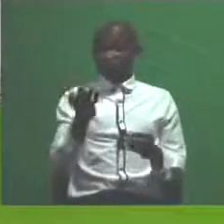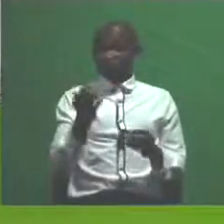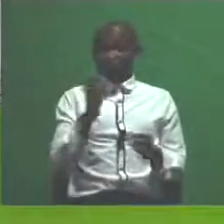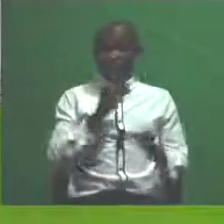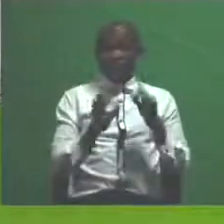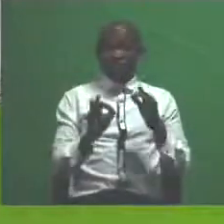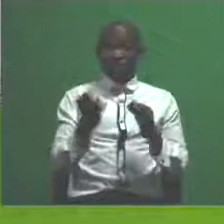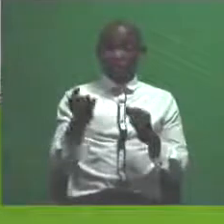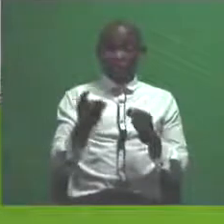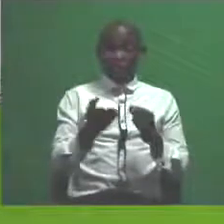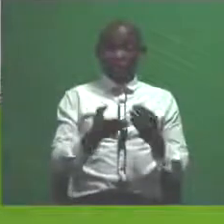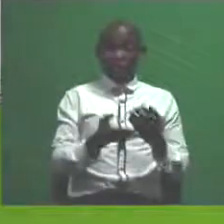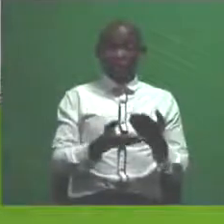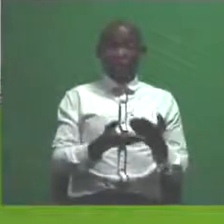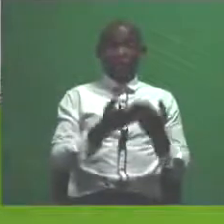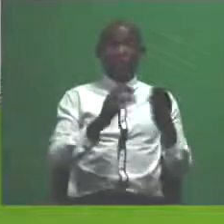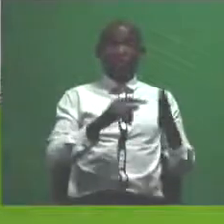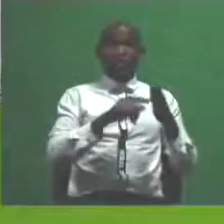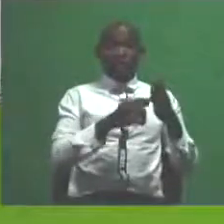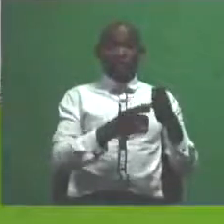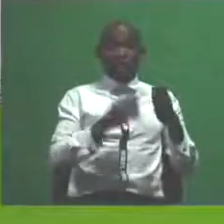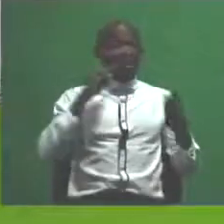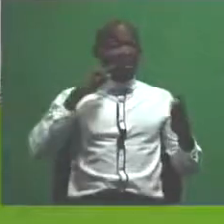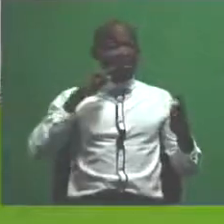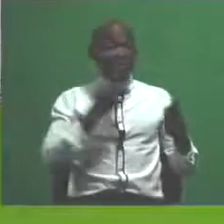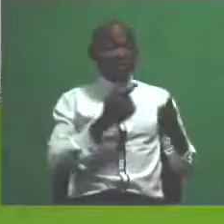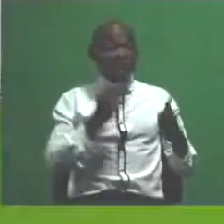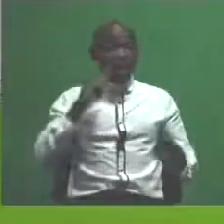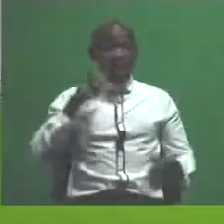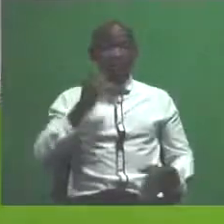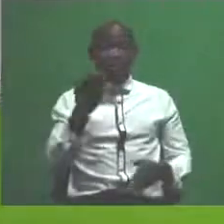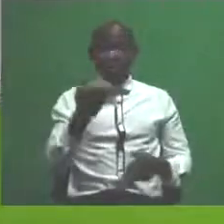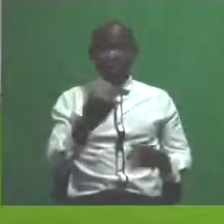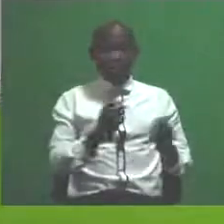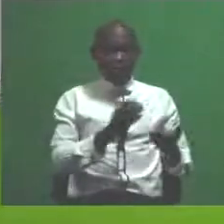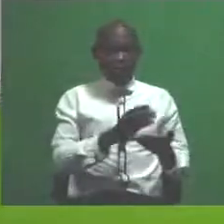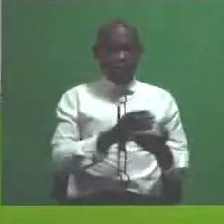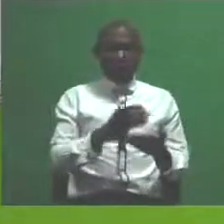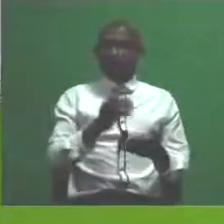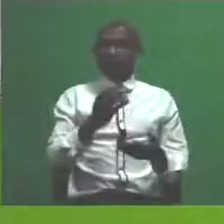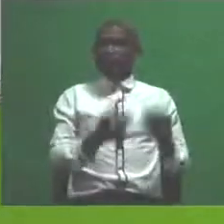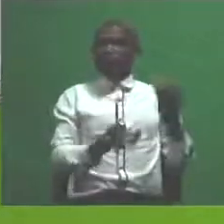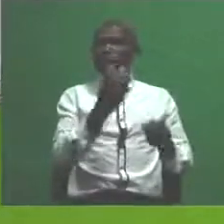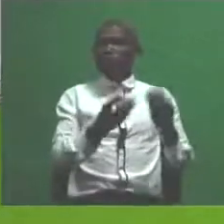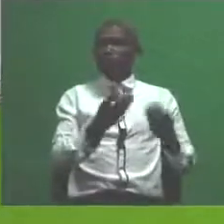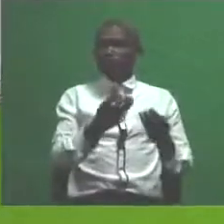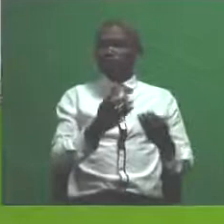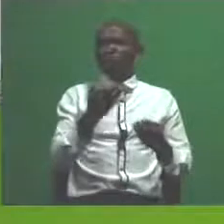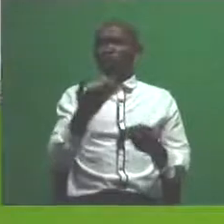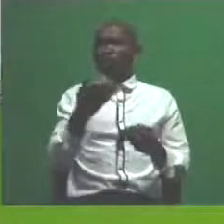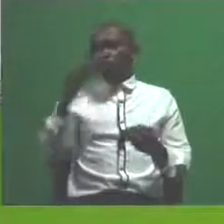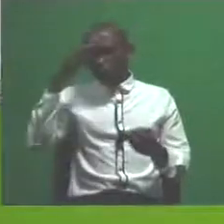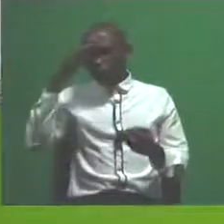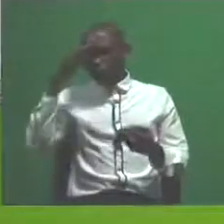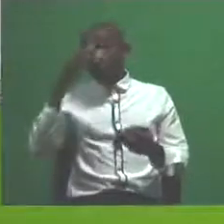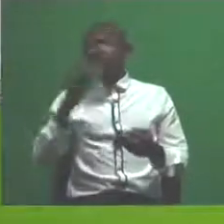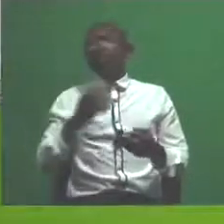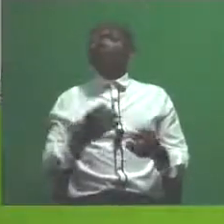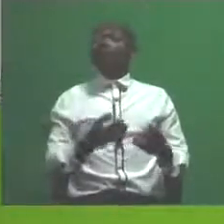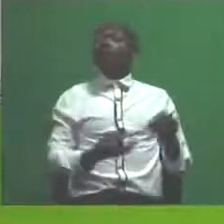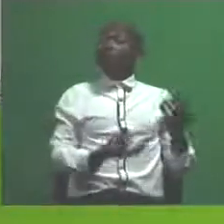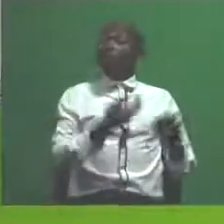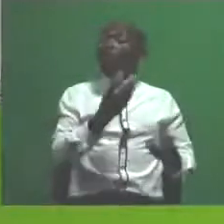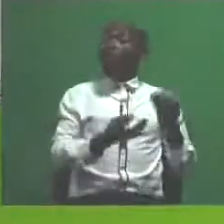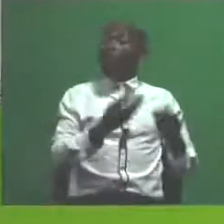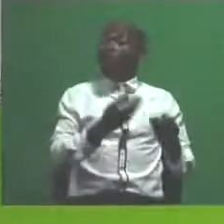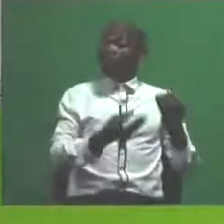Can you hold, my dear? Can you hold? Oh, how do you feel? I feel, oh, it's too hot. It's too hot,